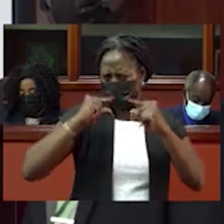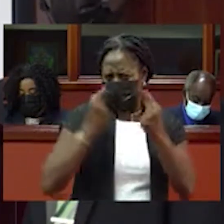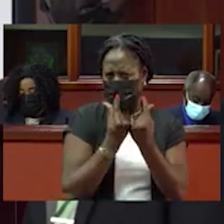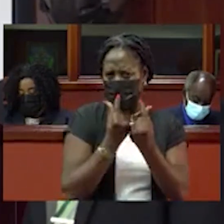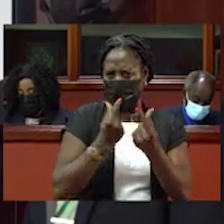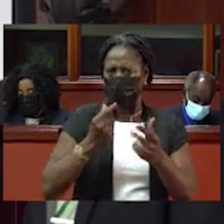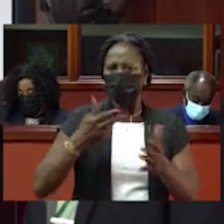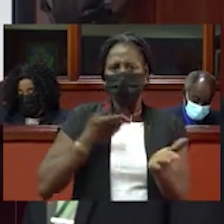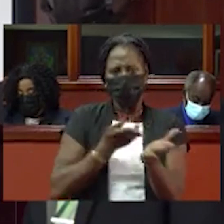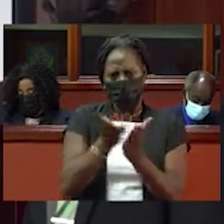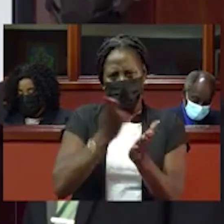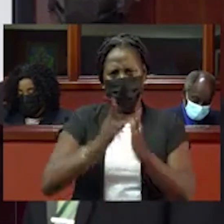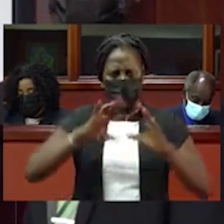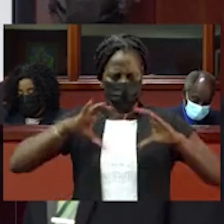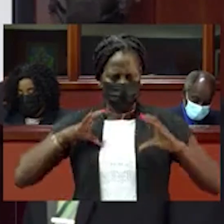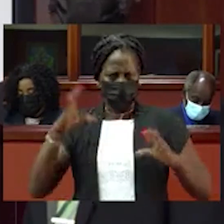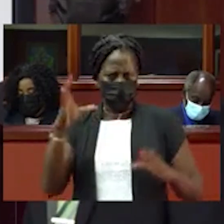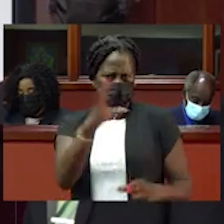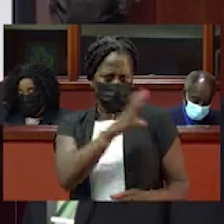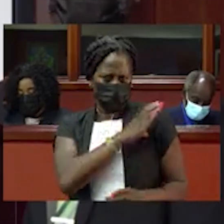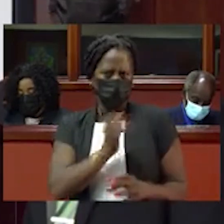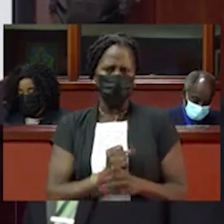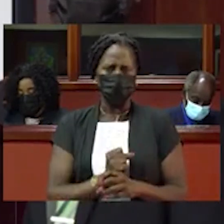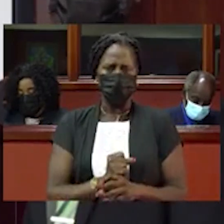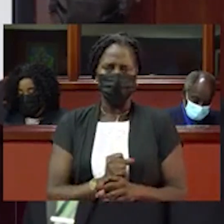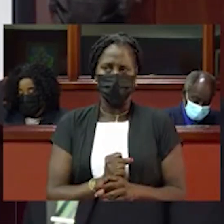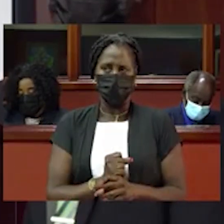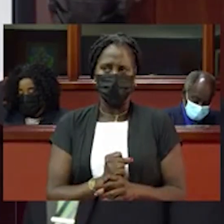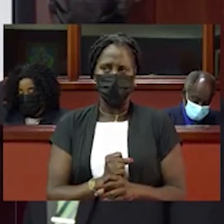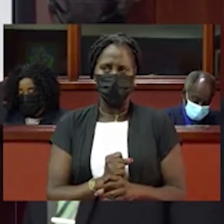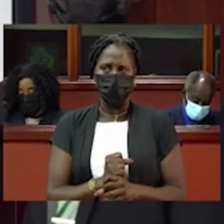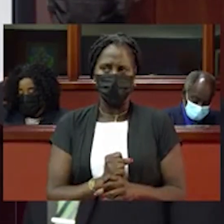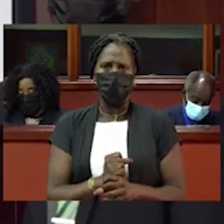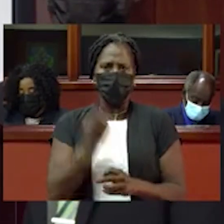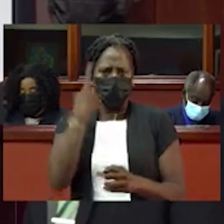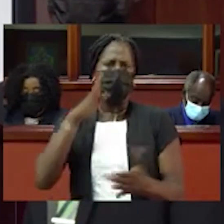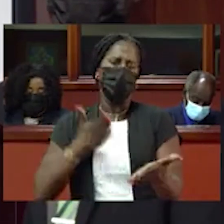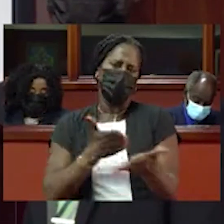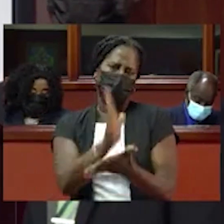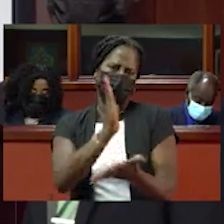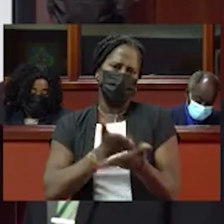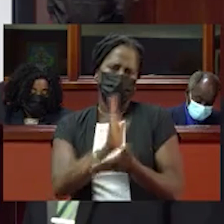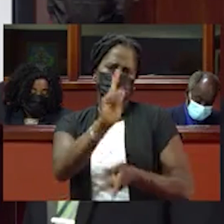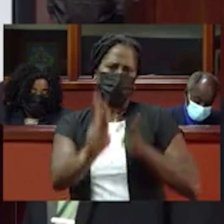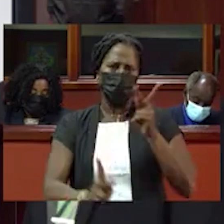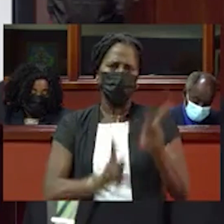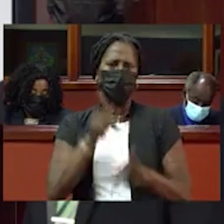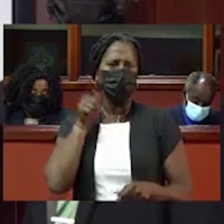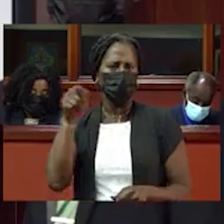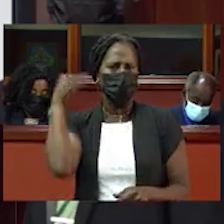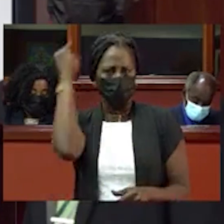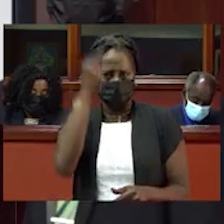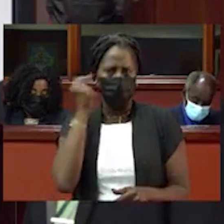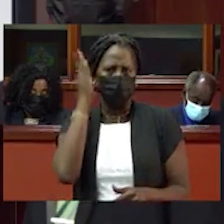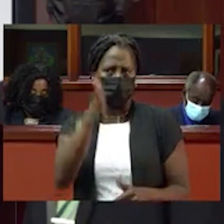that respects our democratic norms and the rights of the people. My government